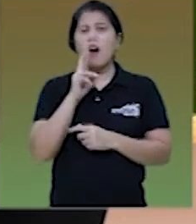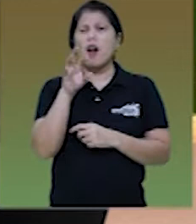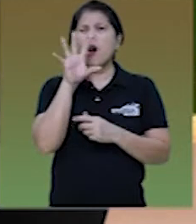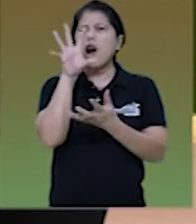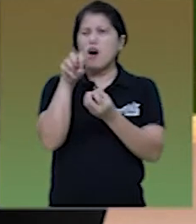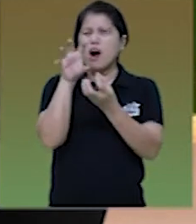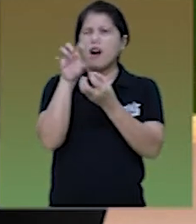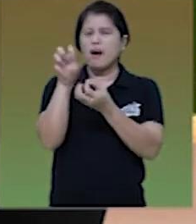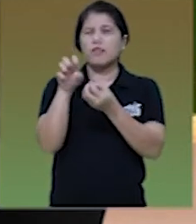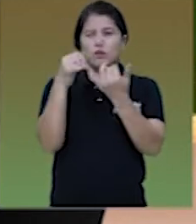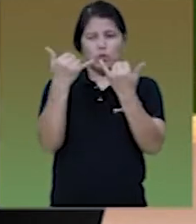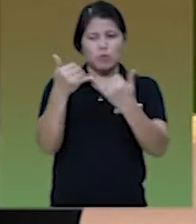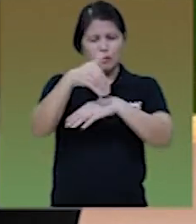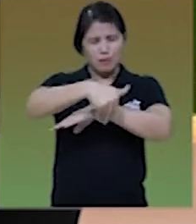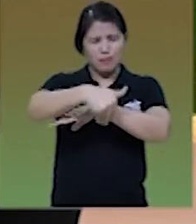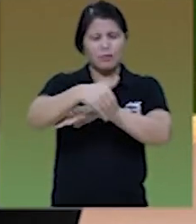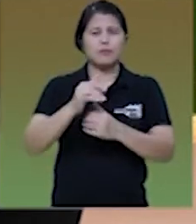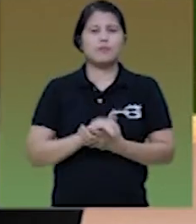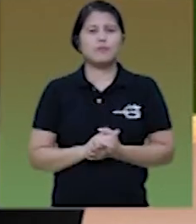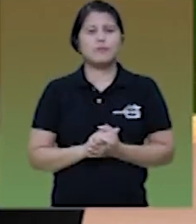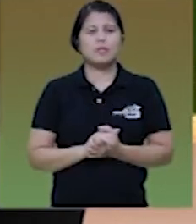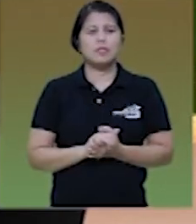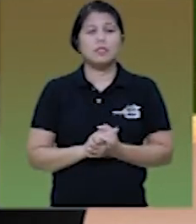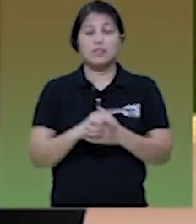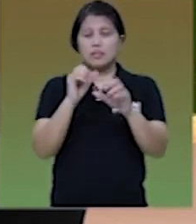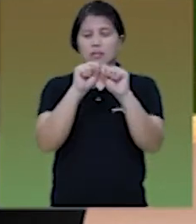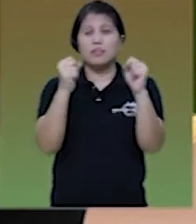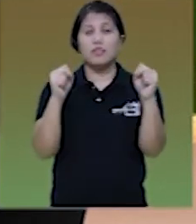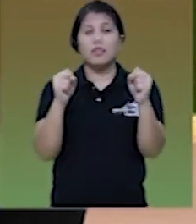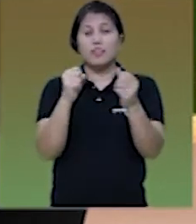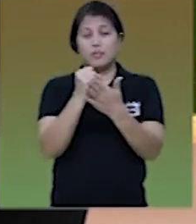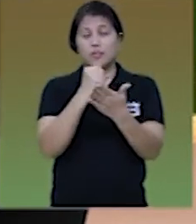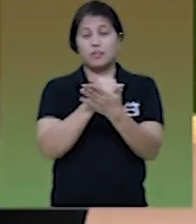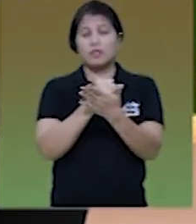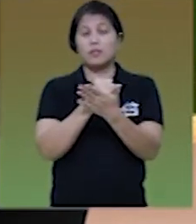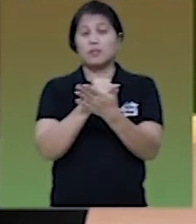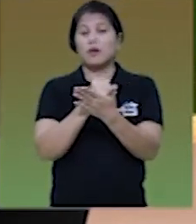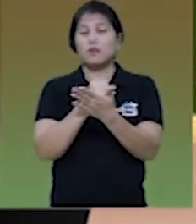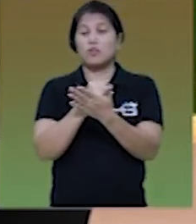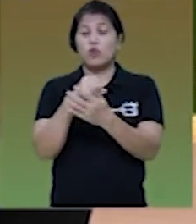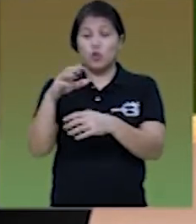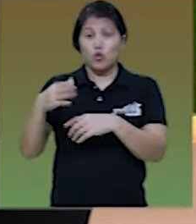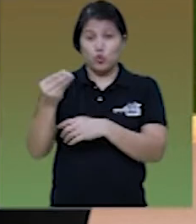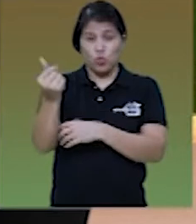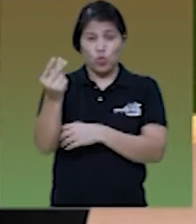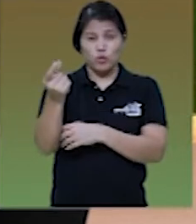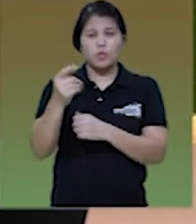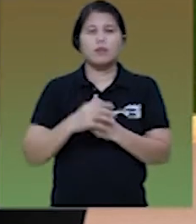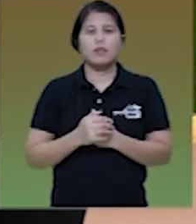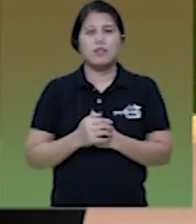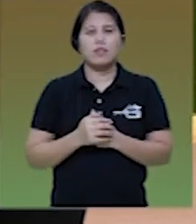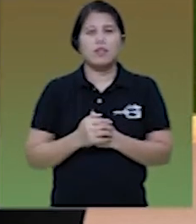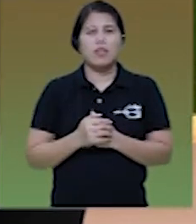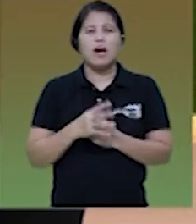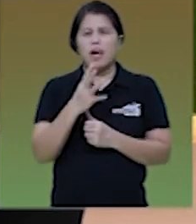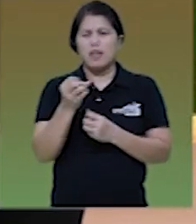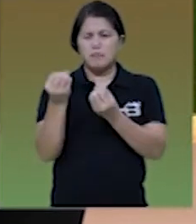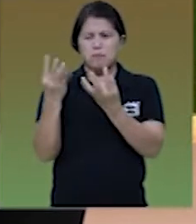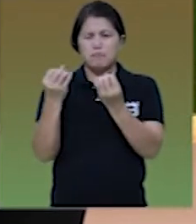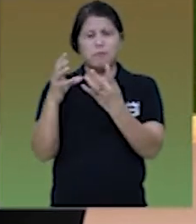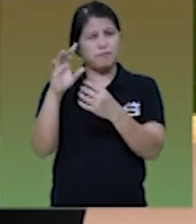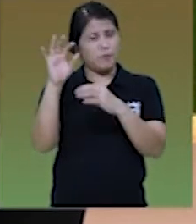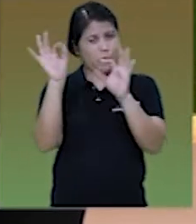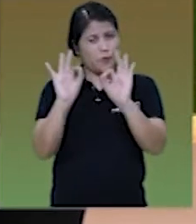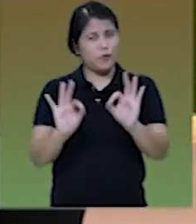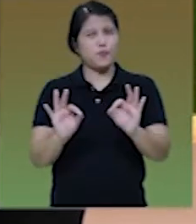barking tonight. The subject in the sentence is the dogs, and it is plural in